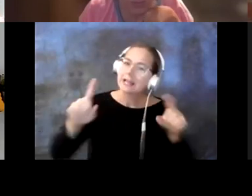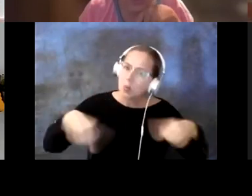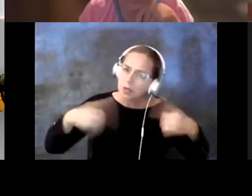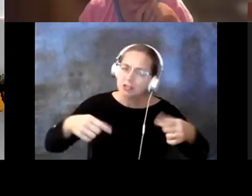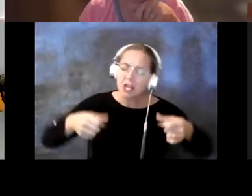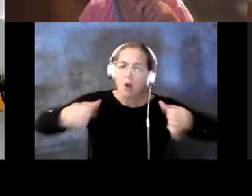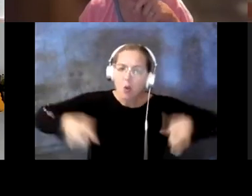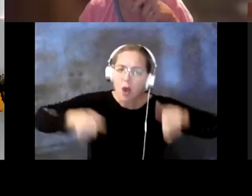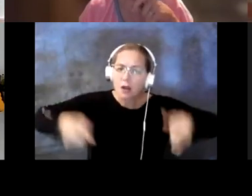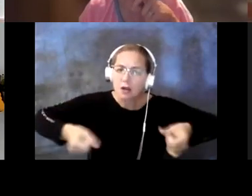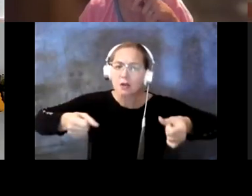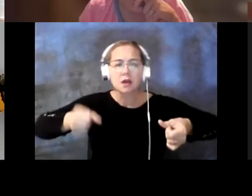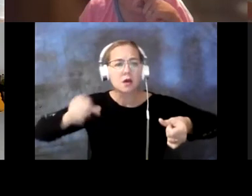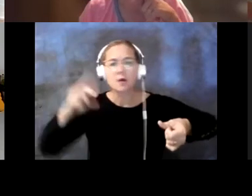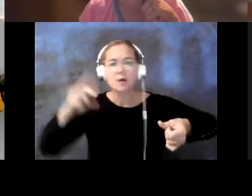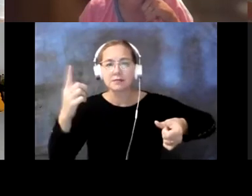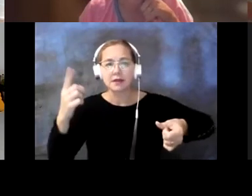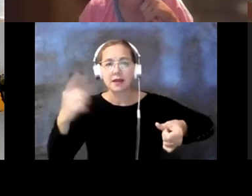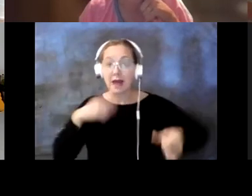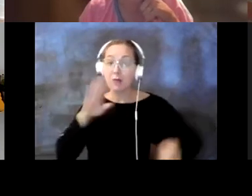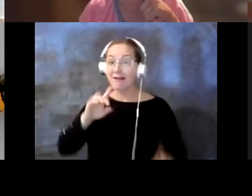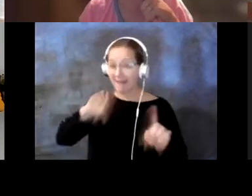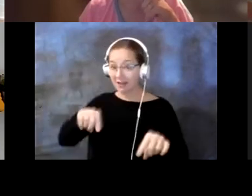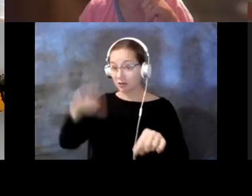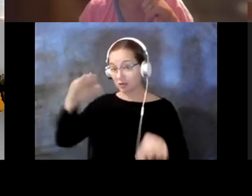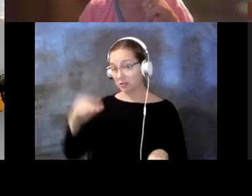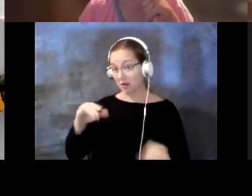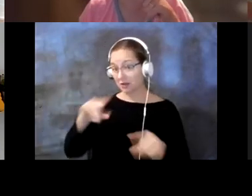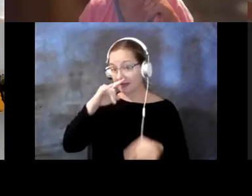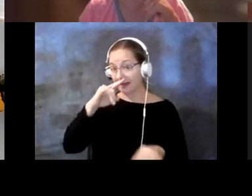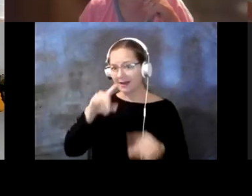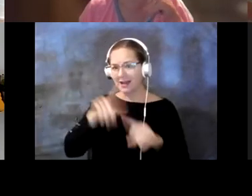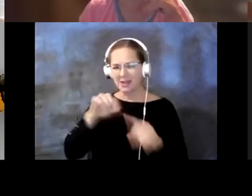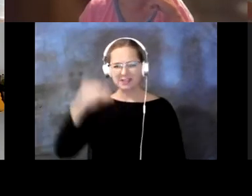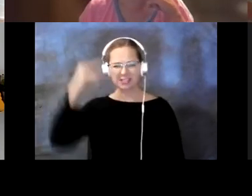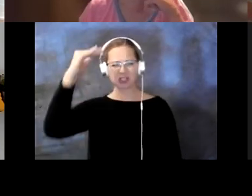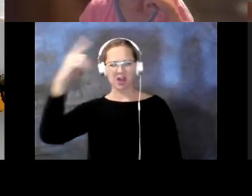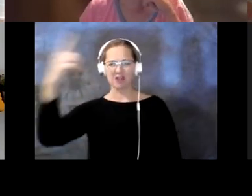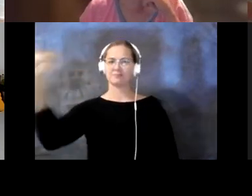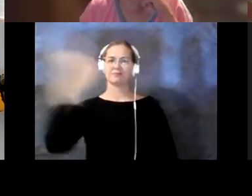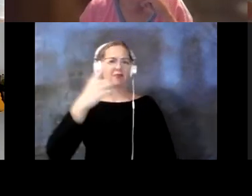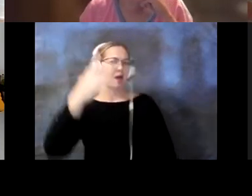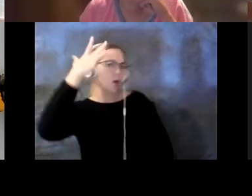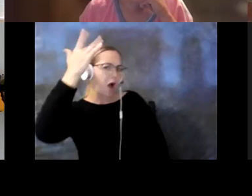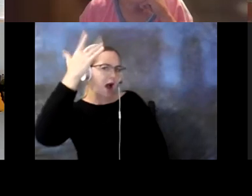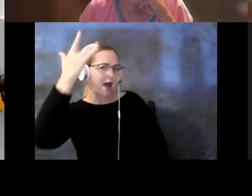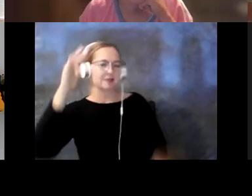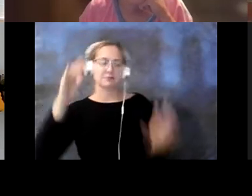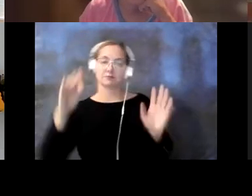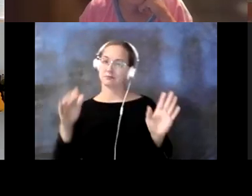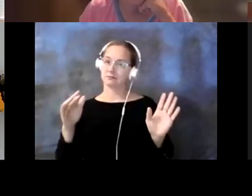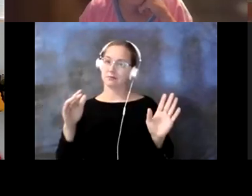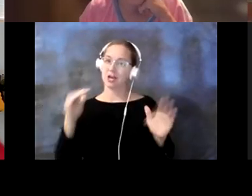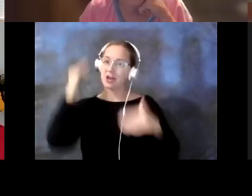walker or whatever it may be, I'll answer the small child. But if it's an adult, the adult needs to have a